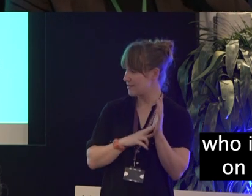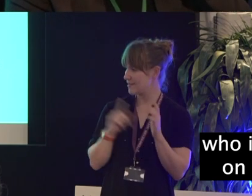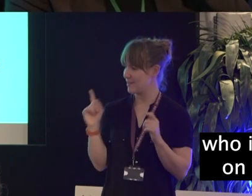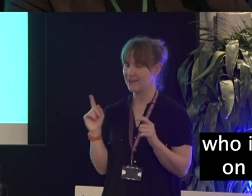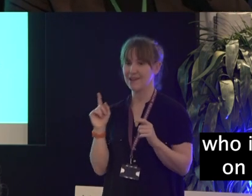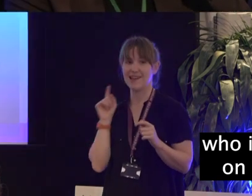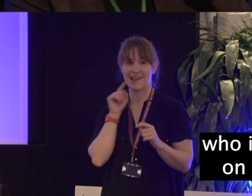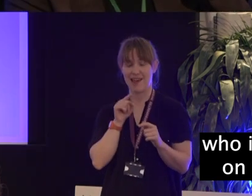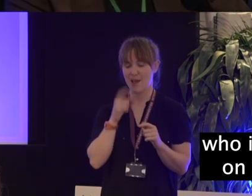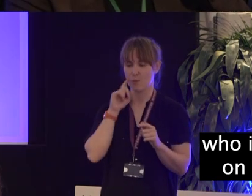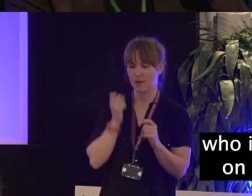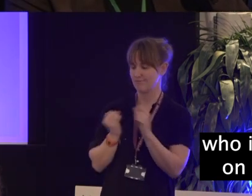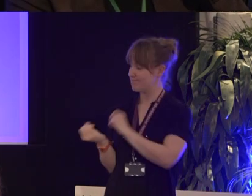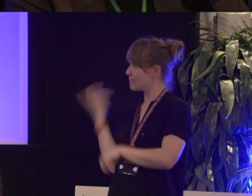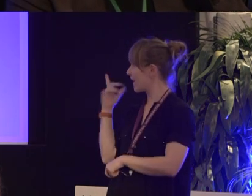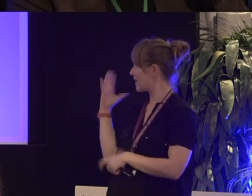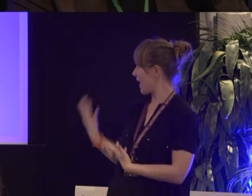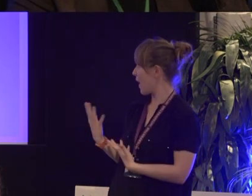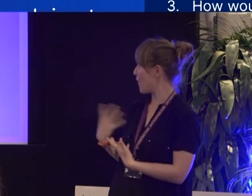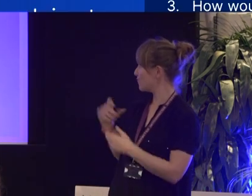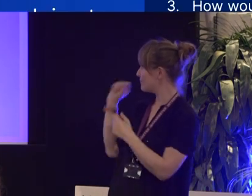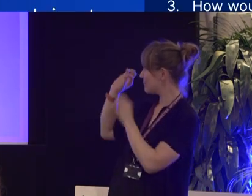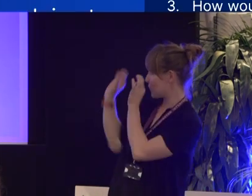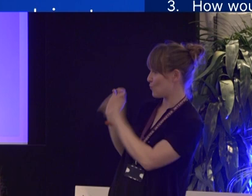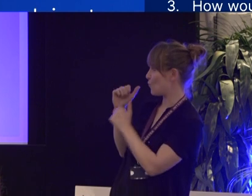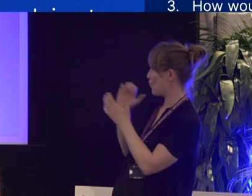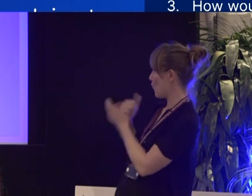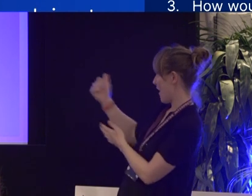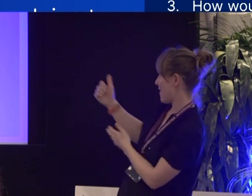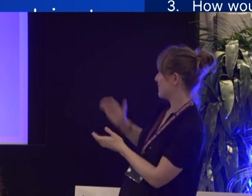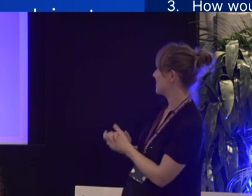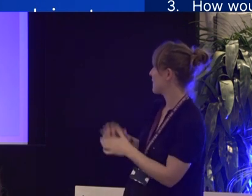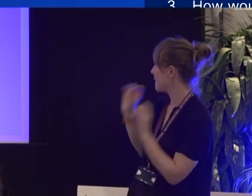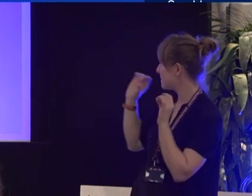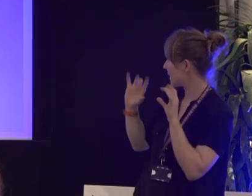ping something up on the screen for us right now. Bang, bang, look at that, magic.